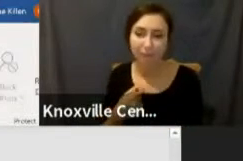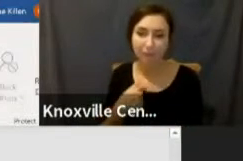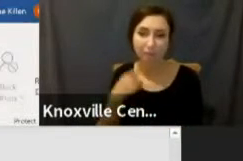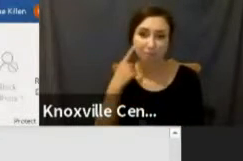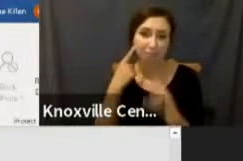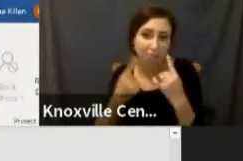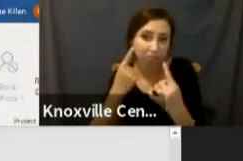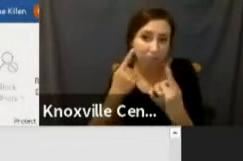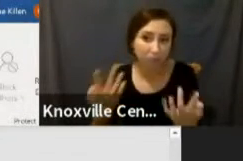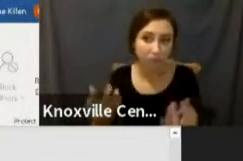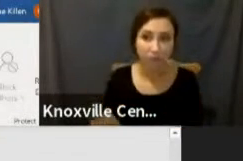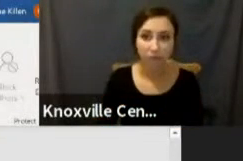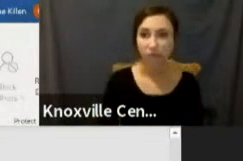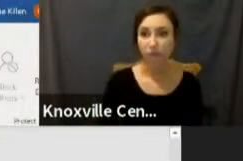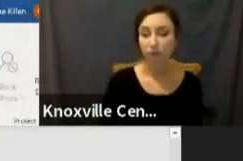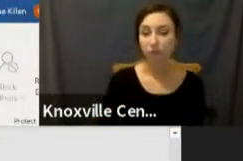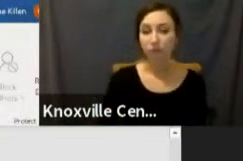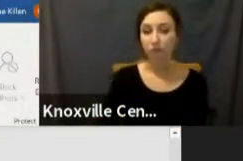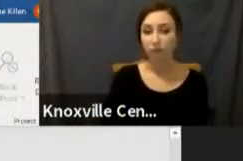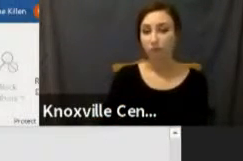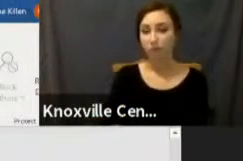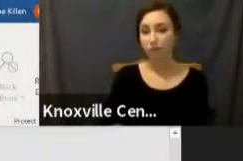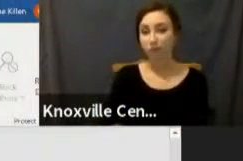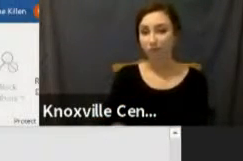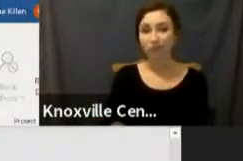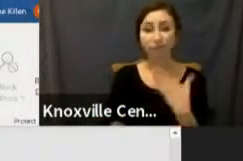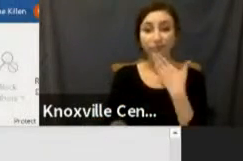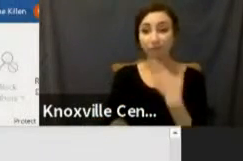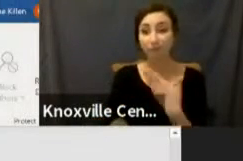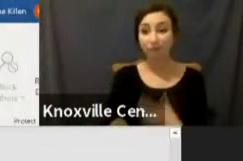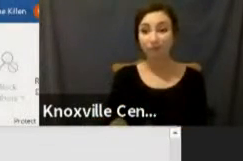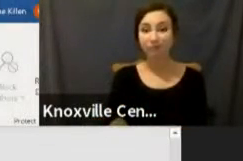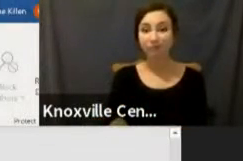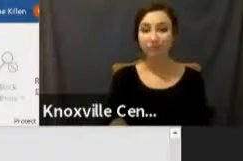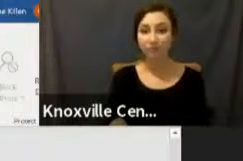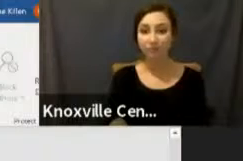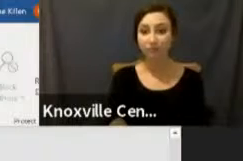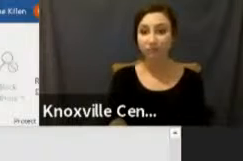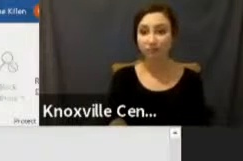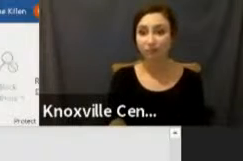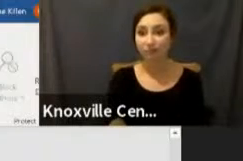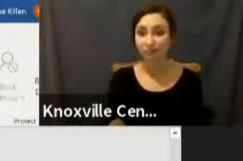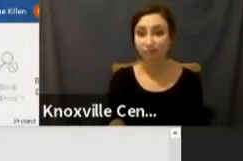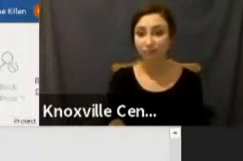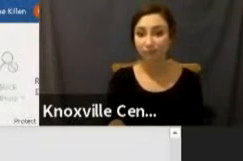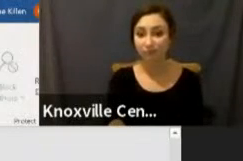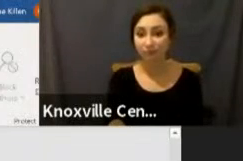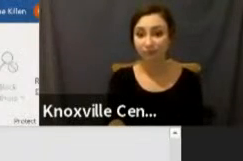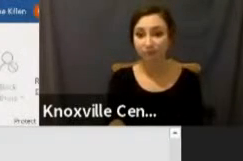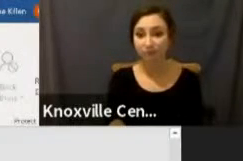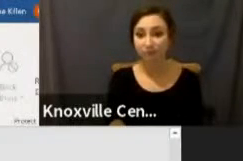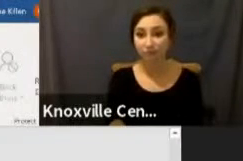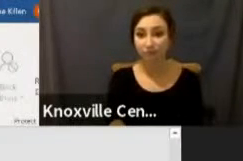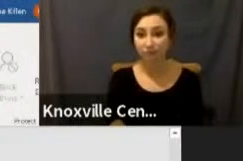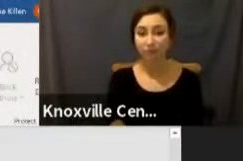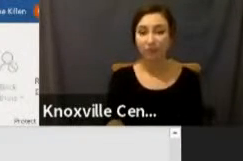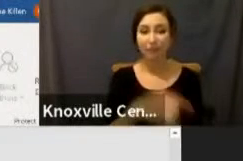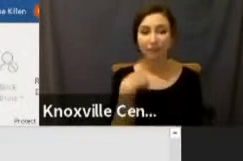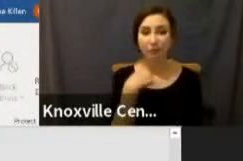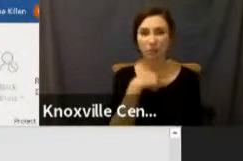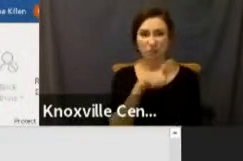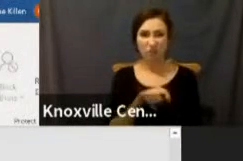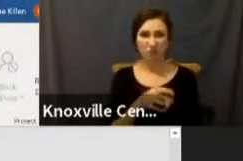out loud. Thank you. So we still, and we actually should be on